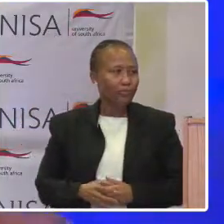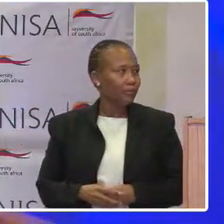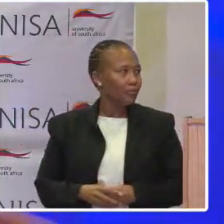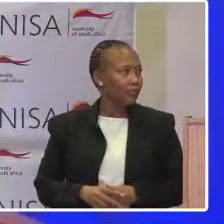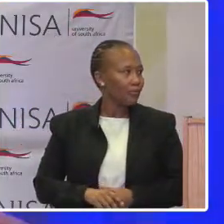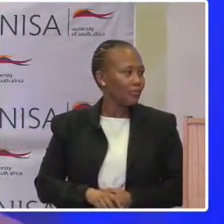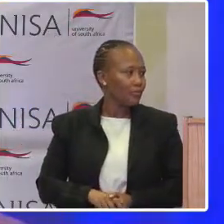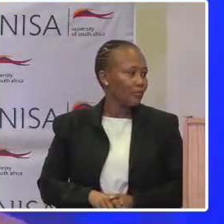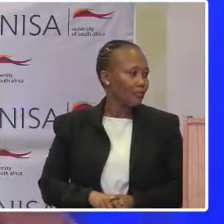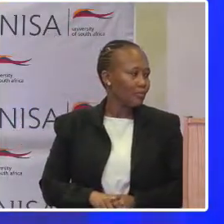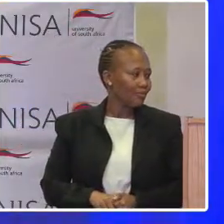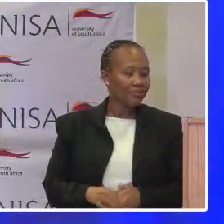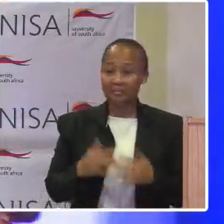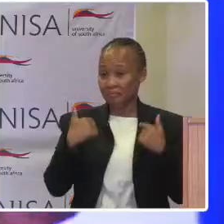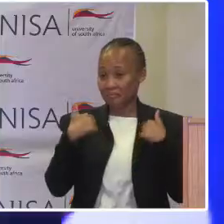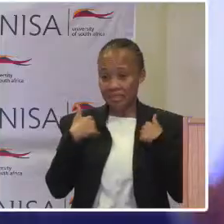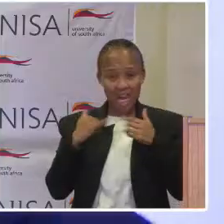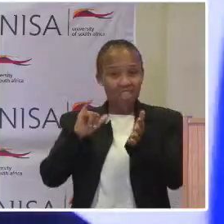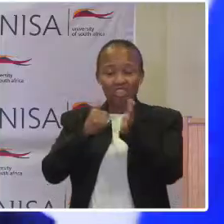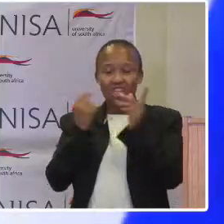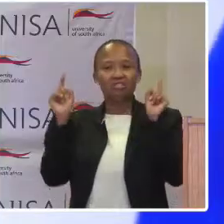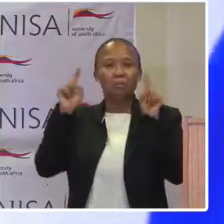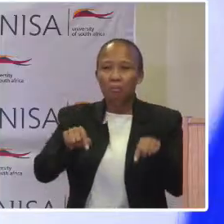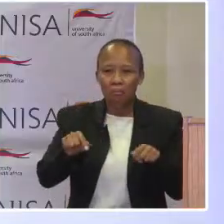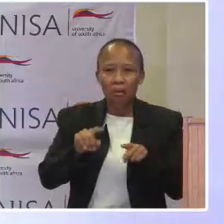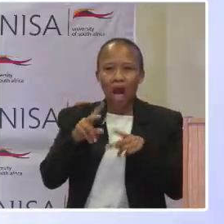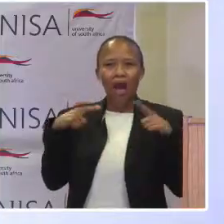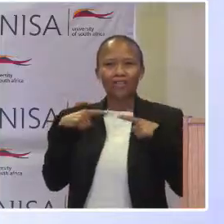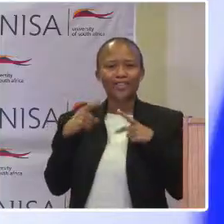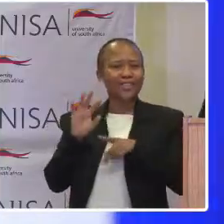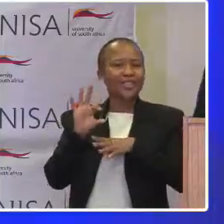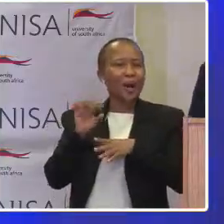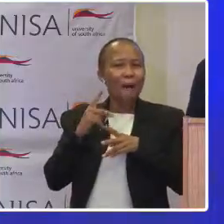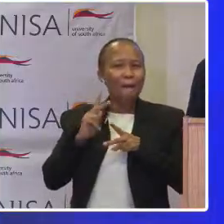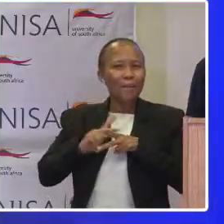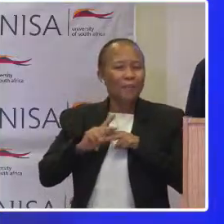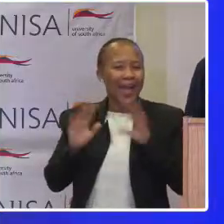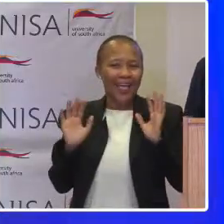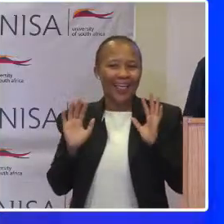had to prepare. I just came out. You see, that's entrepreneurship for you.